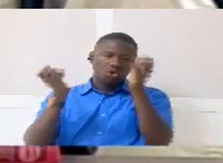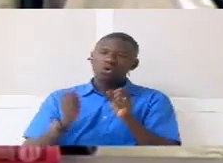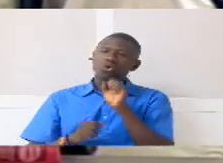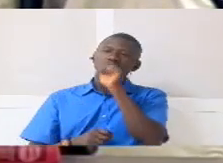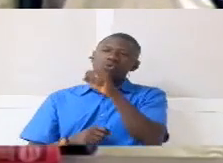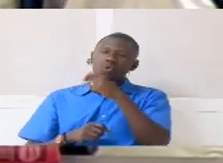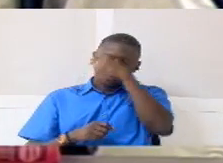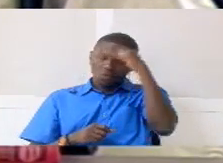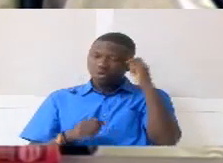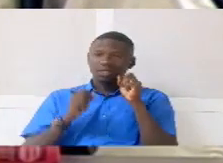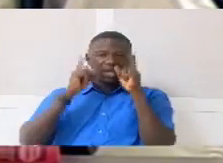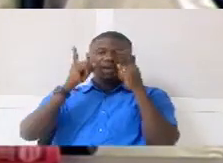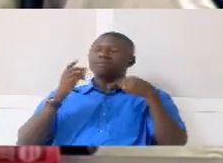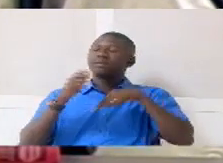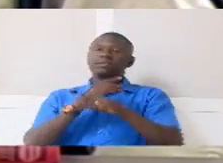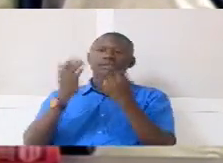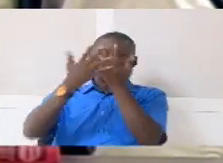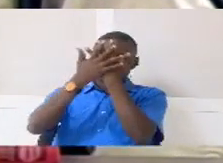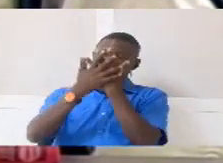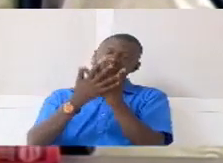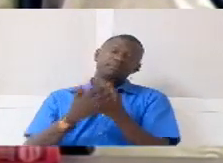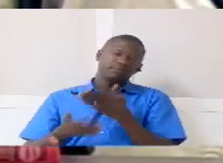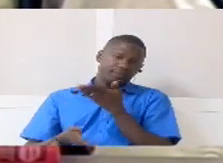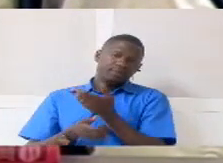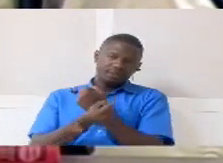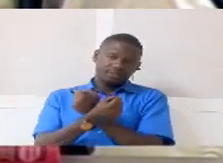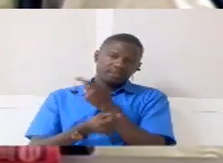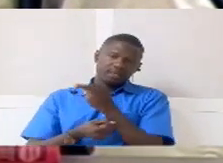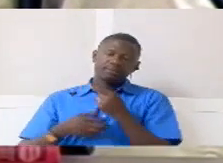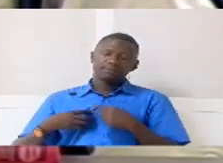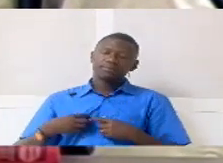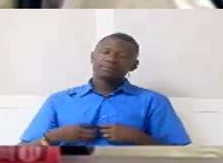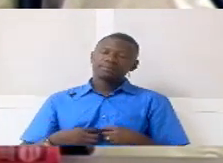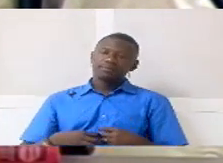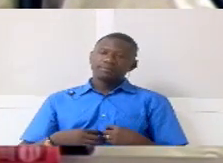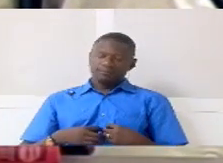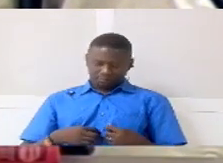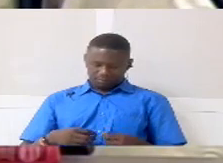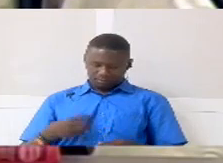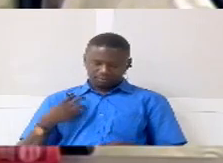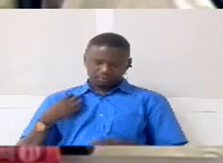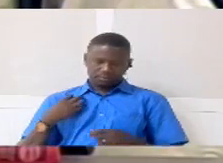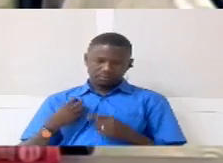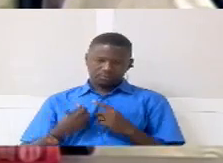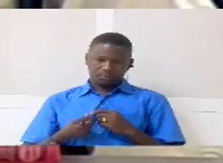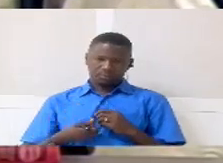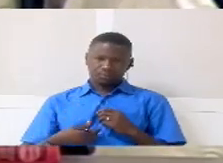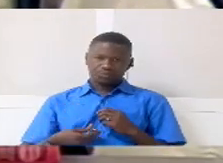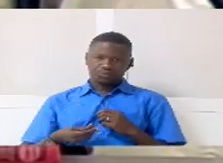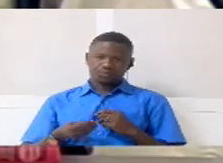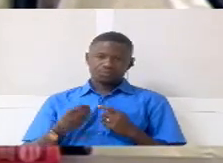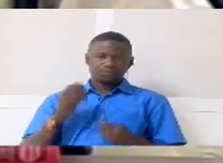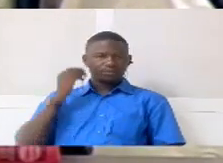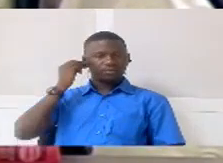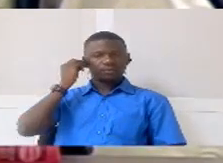Mbina otole nyaton to domandim bare bituna munta ete la doko menke ila balu taro palaso mume obeto aketa kasola doko bundale